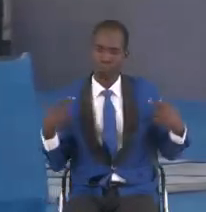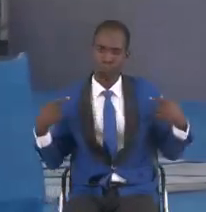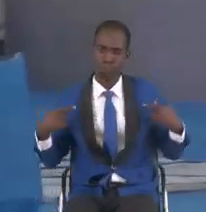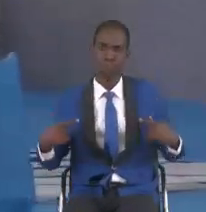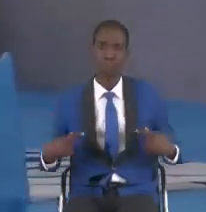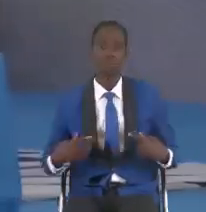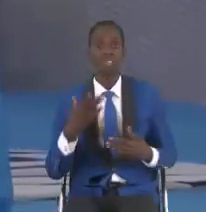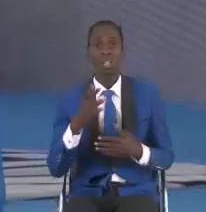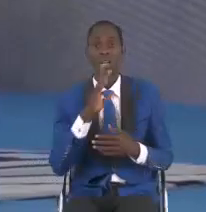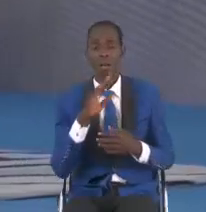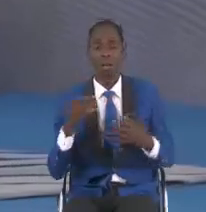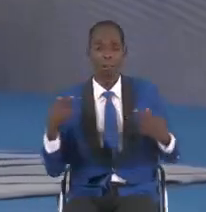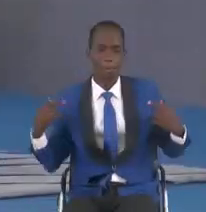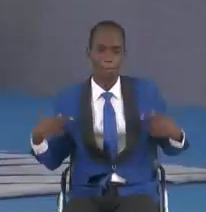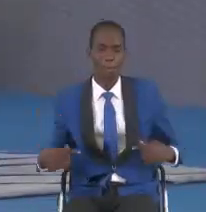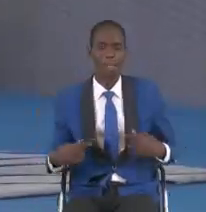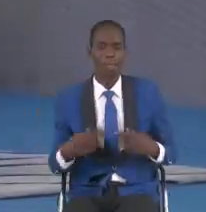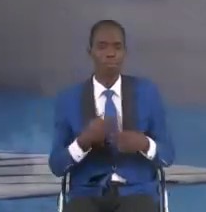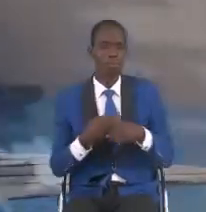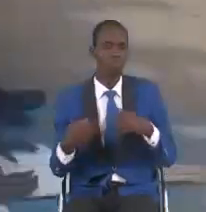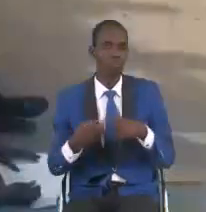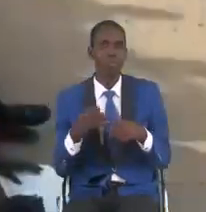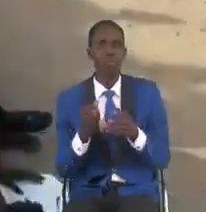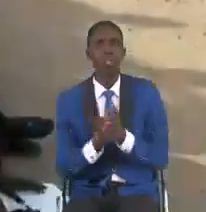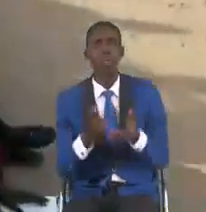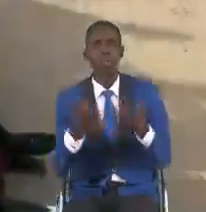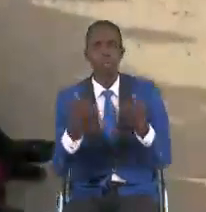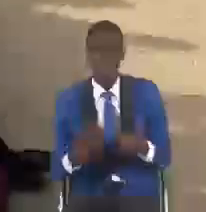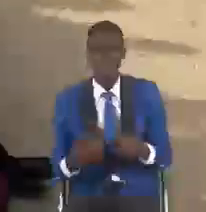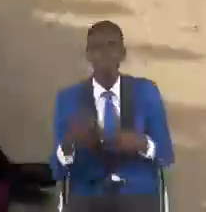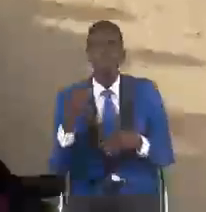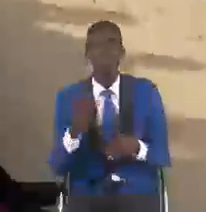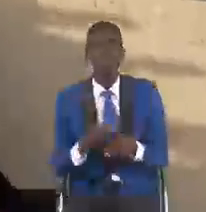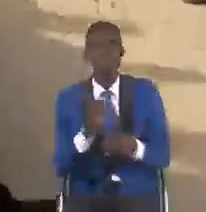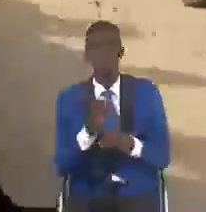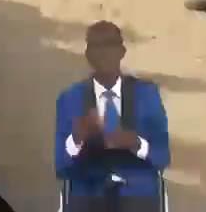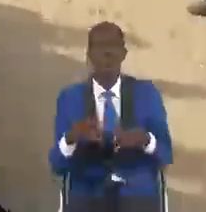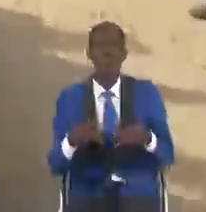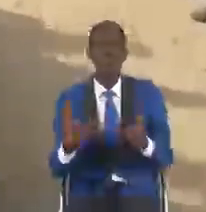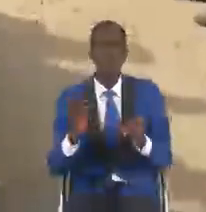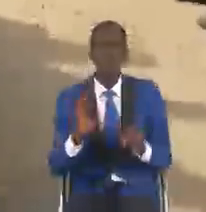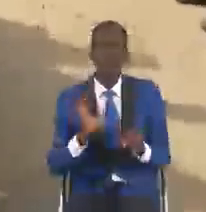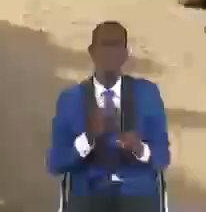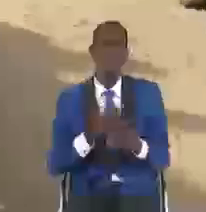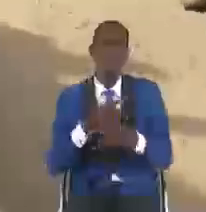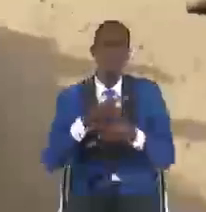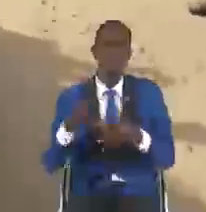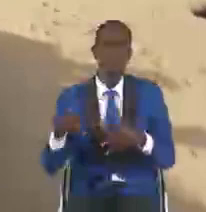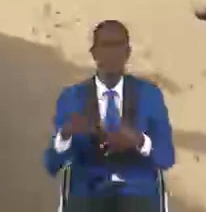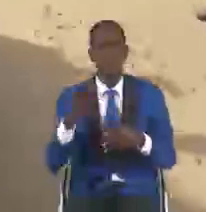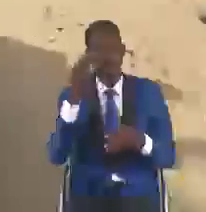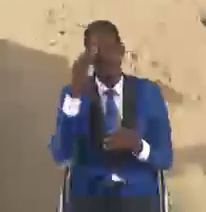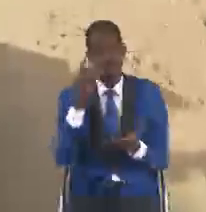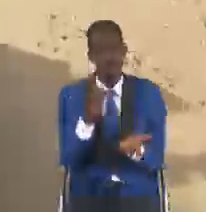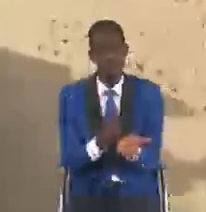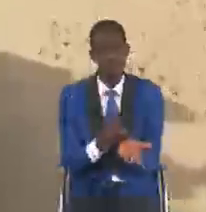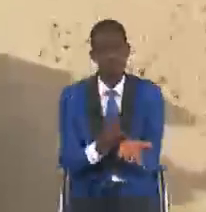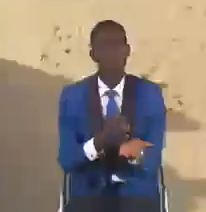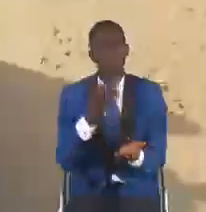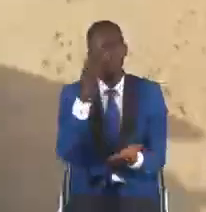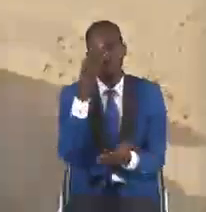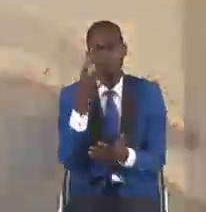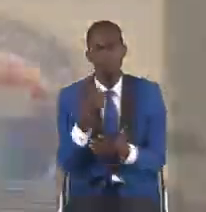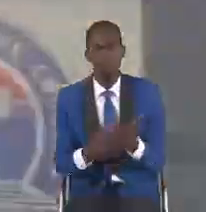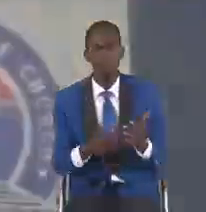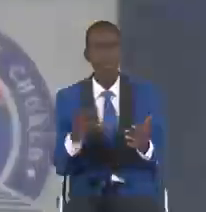that come in the way of our profession. The doctors, they know what they have to go through in